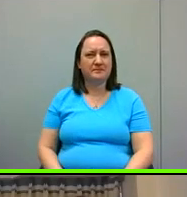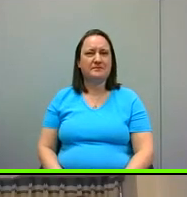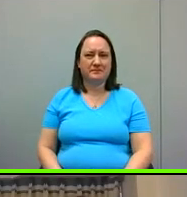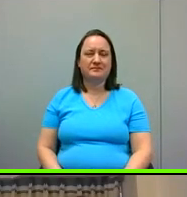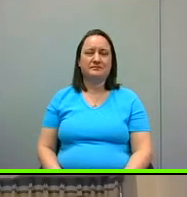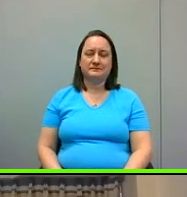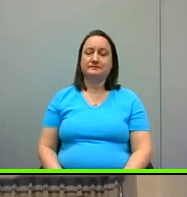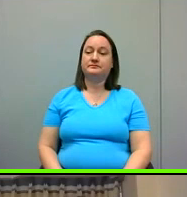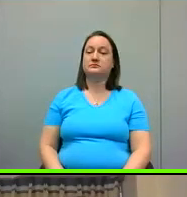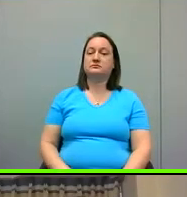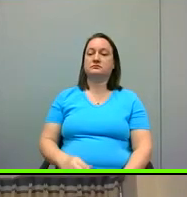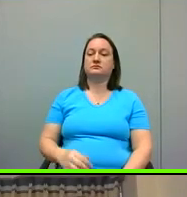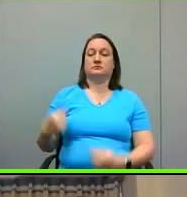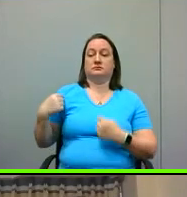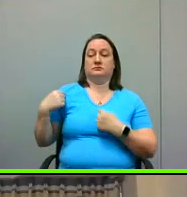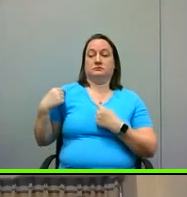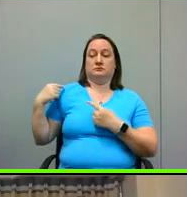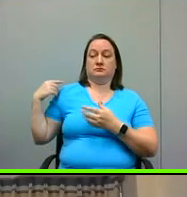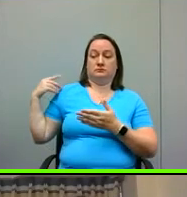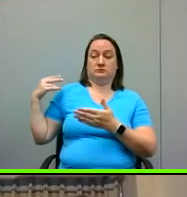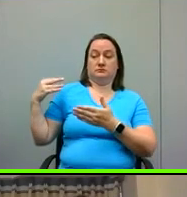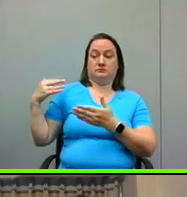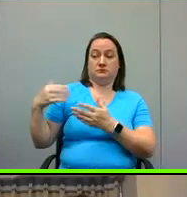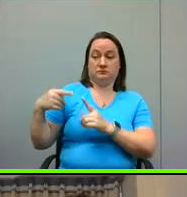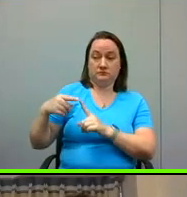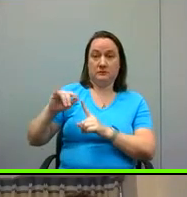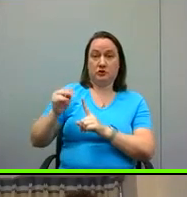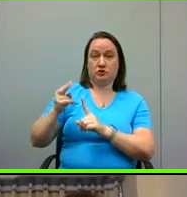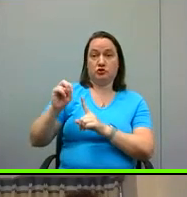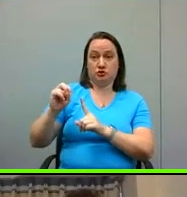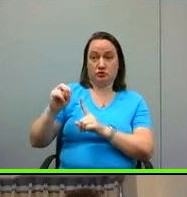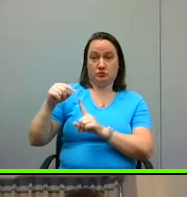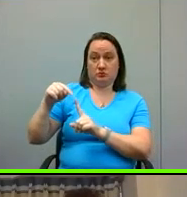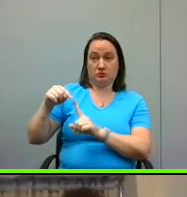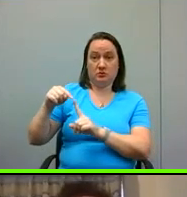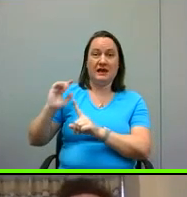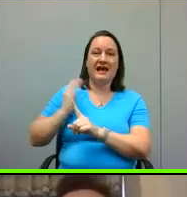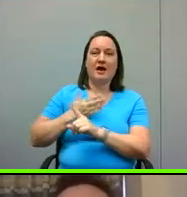June, we were able to keep our full Wilson workforce